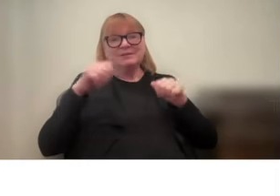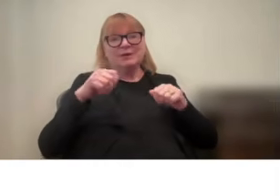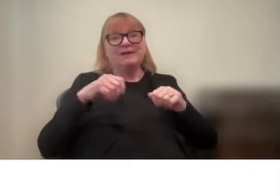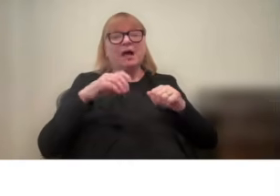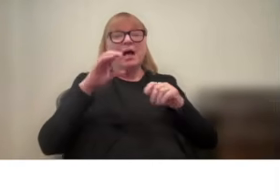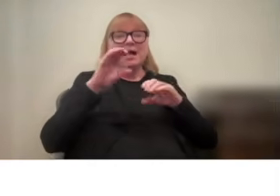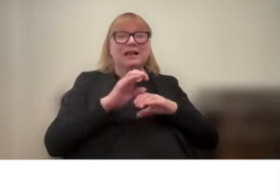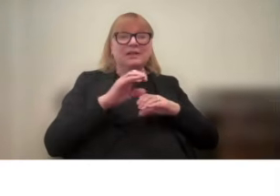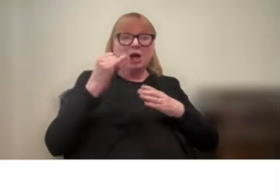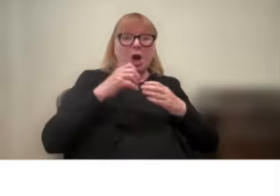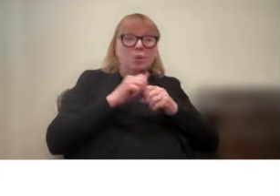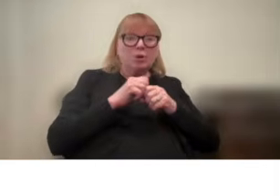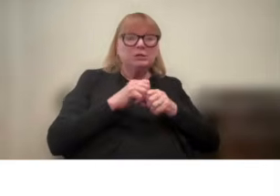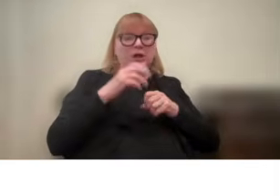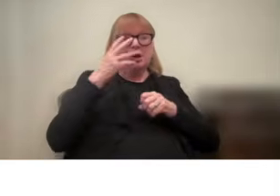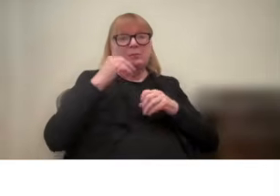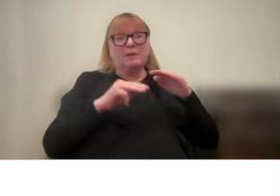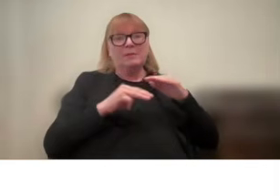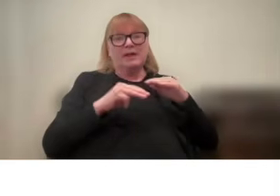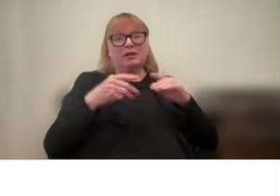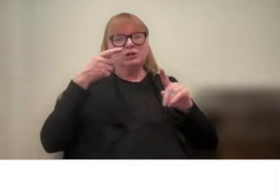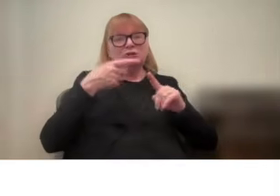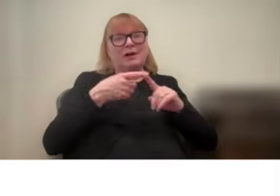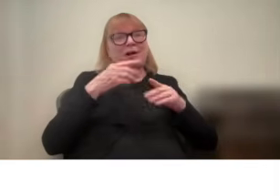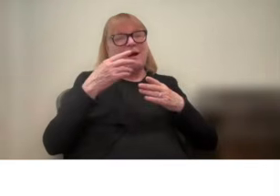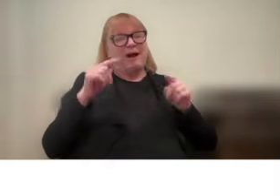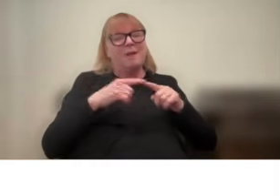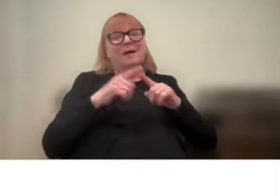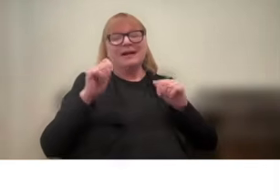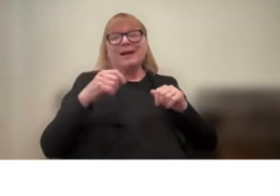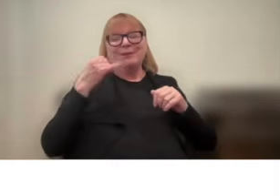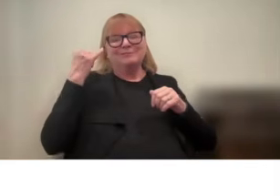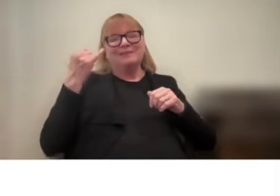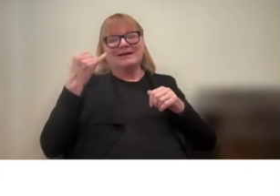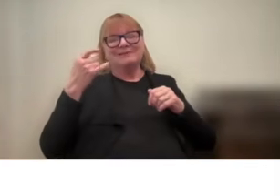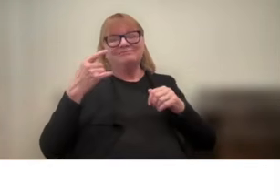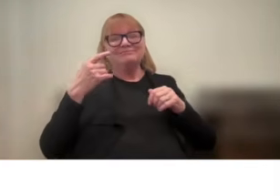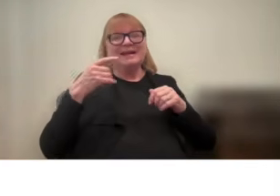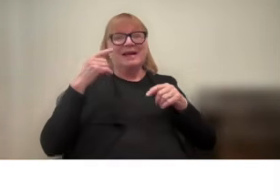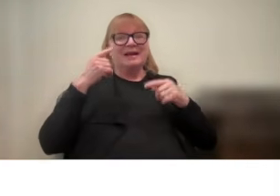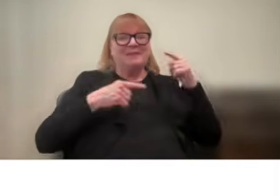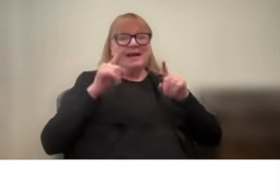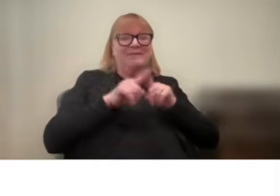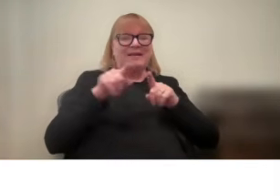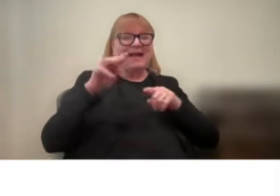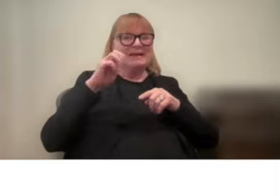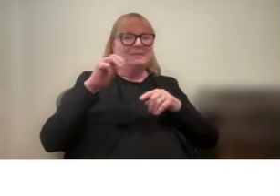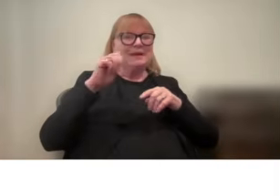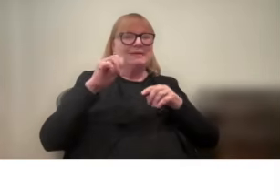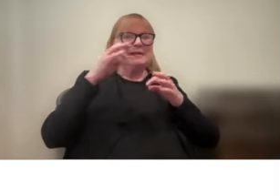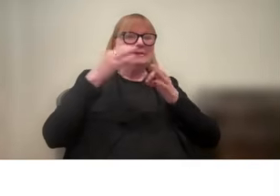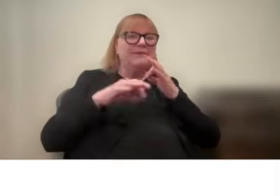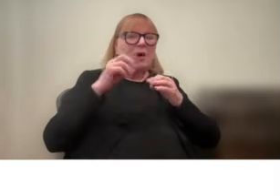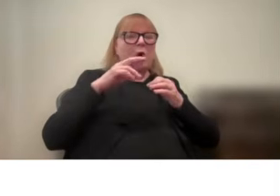classical artworks. There's a pretty minimal direct harm here, although you could probably argue that a meme like this simplifies or